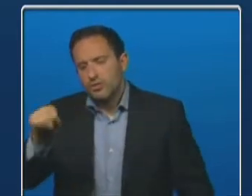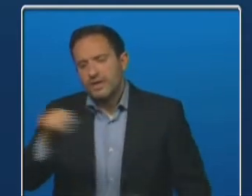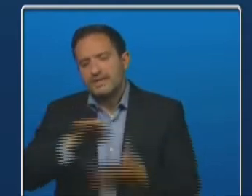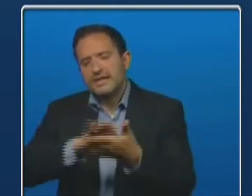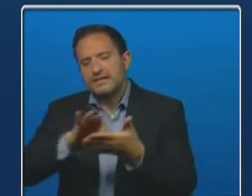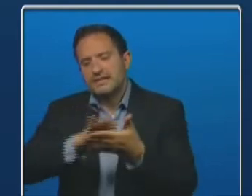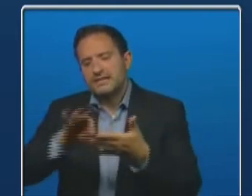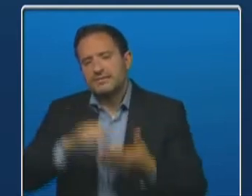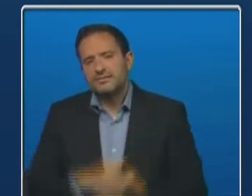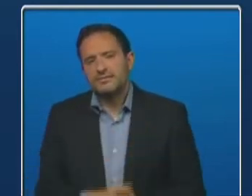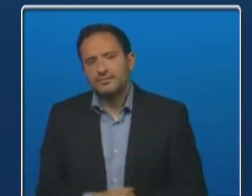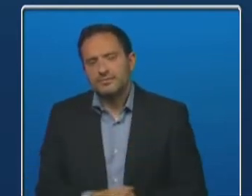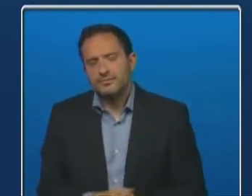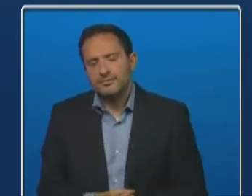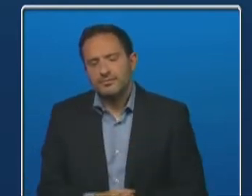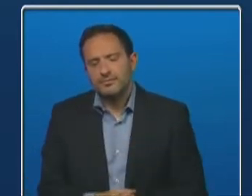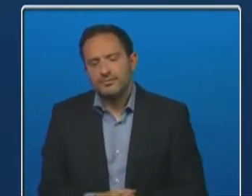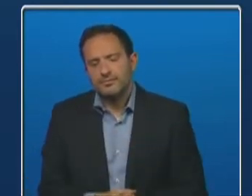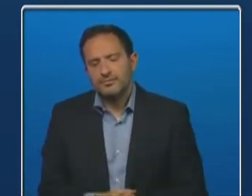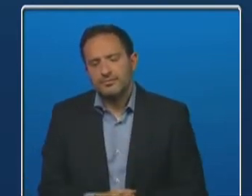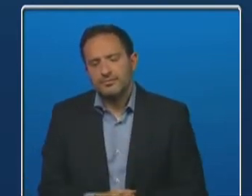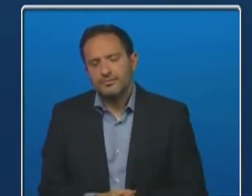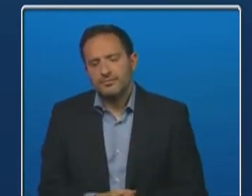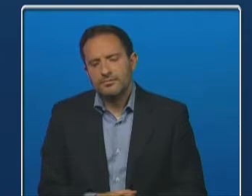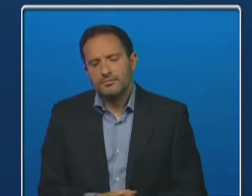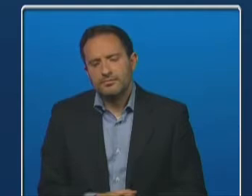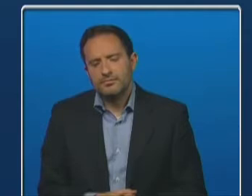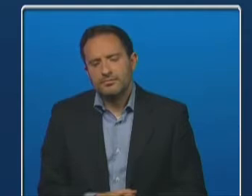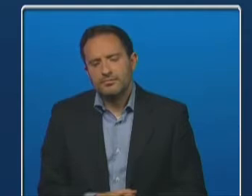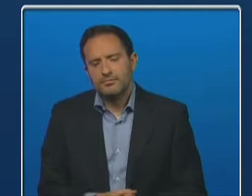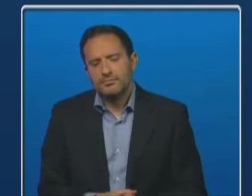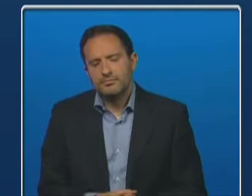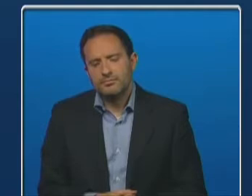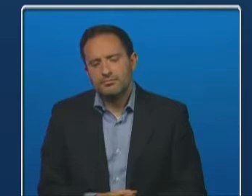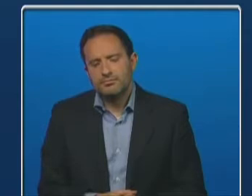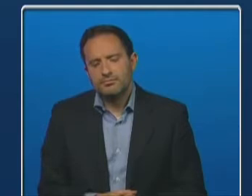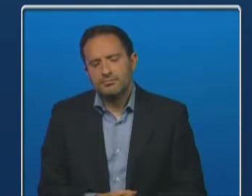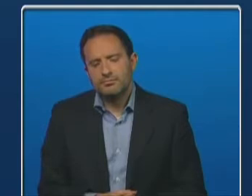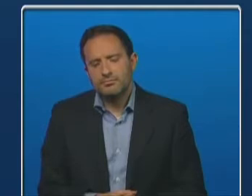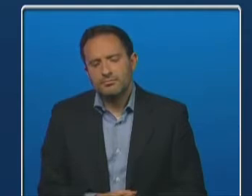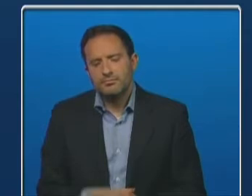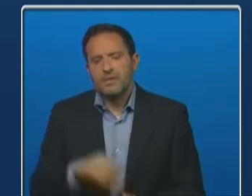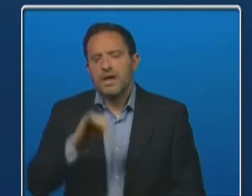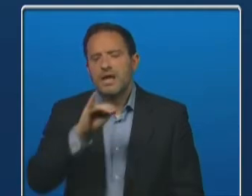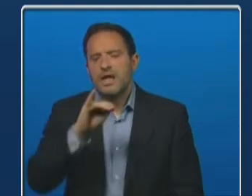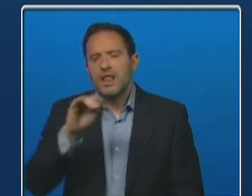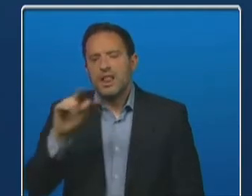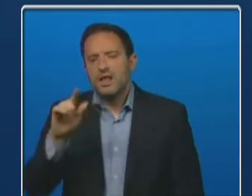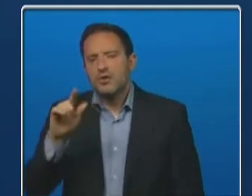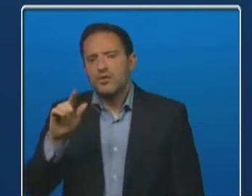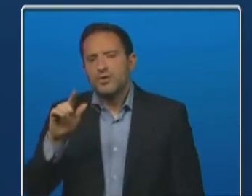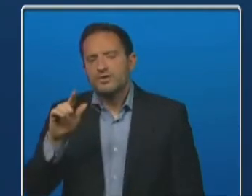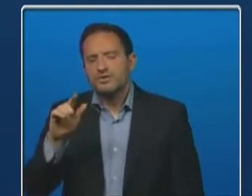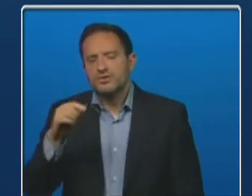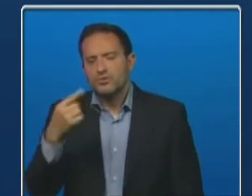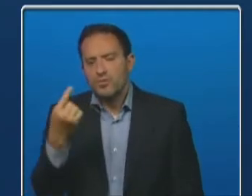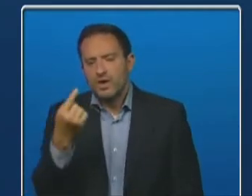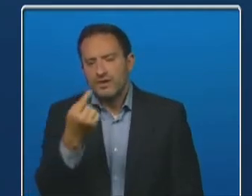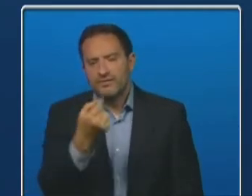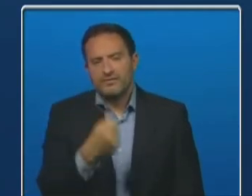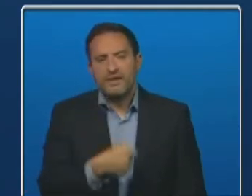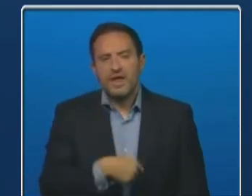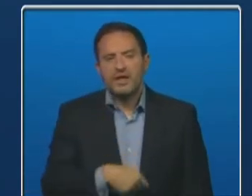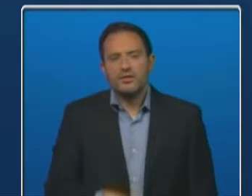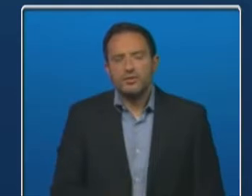Demo? So I'll start. So Illinois was actually one of the 3 states that